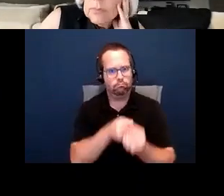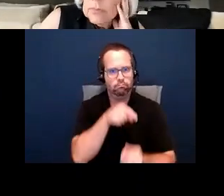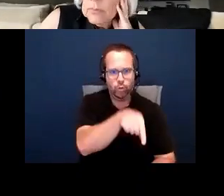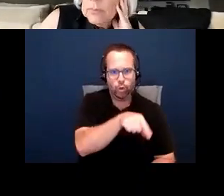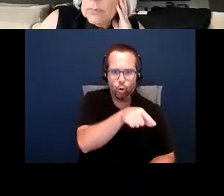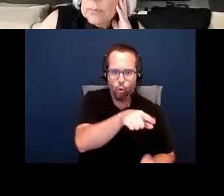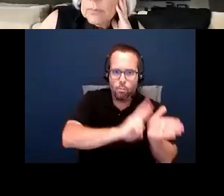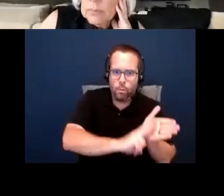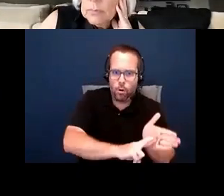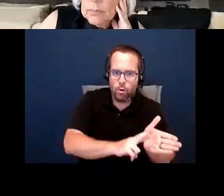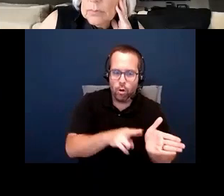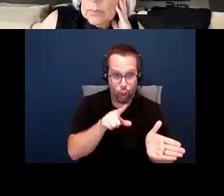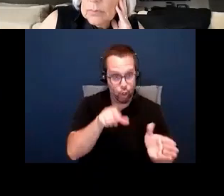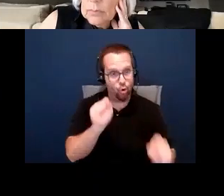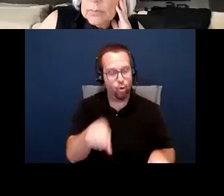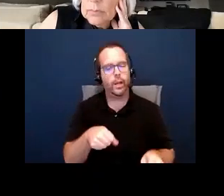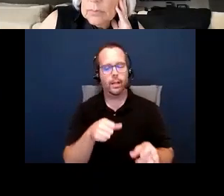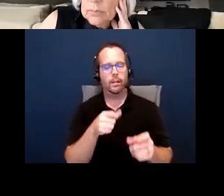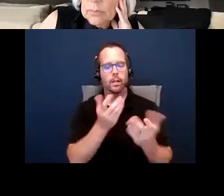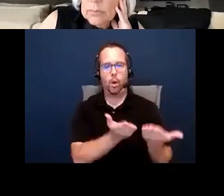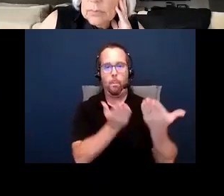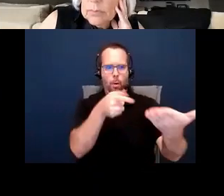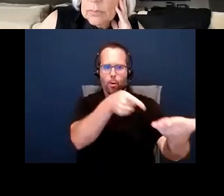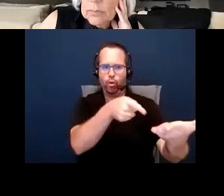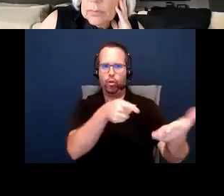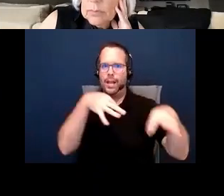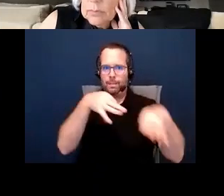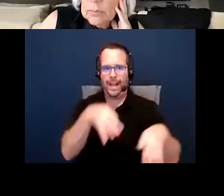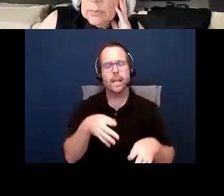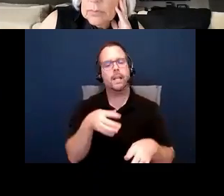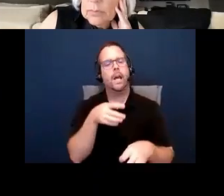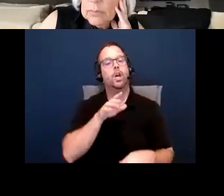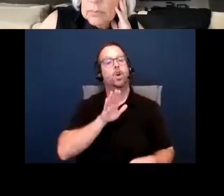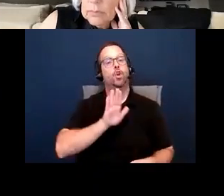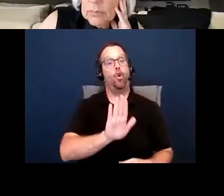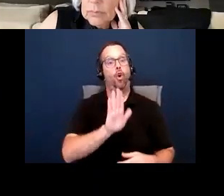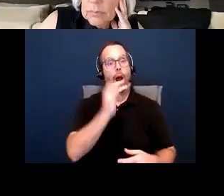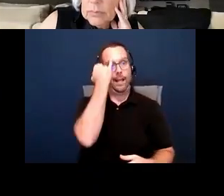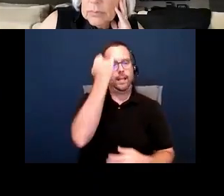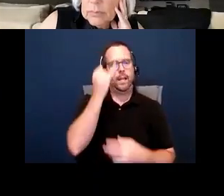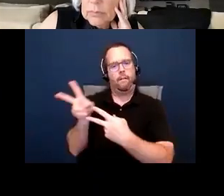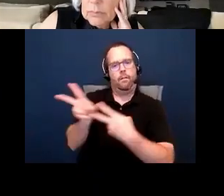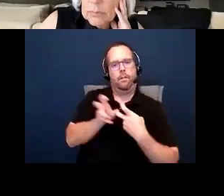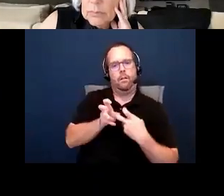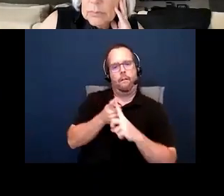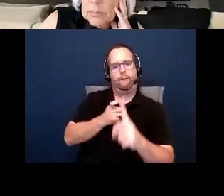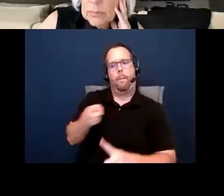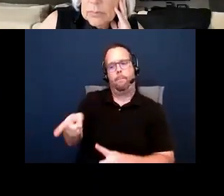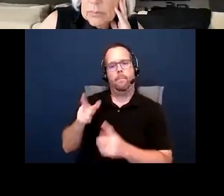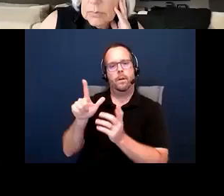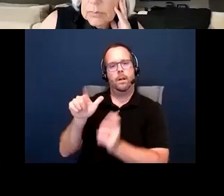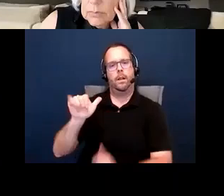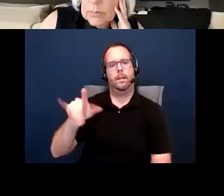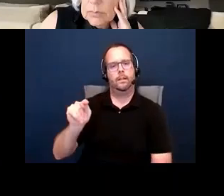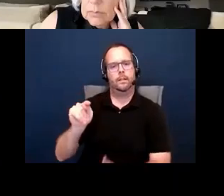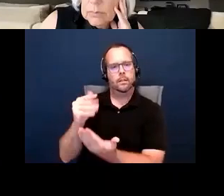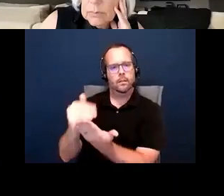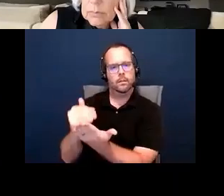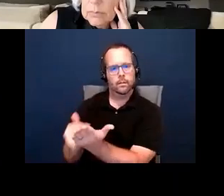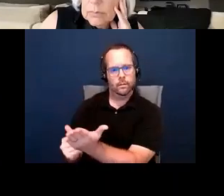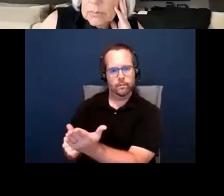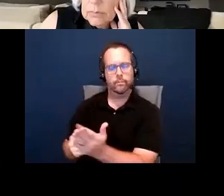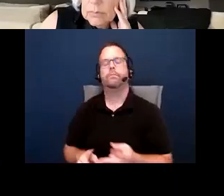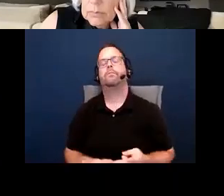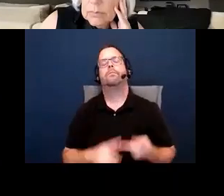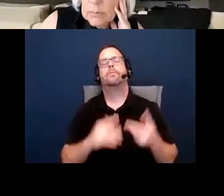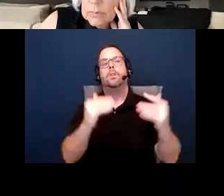in your proposal. That is there. Then as you get into the methods of your work, and the methods and